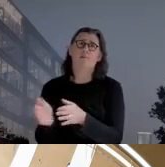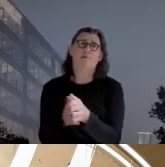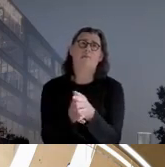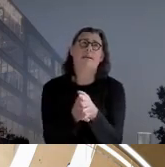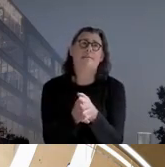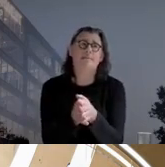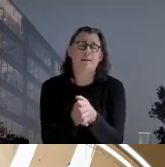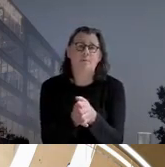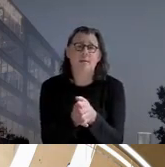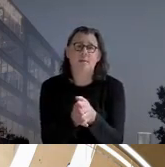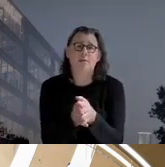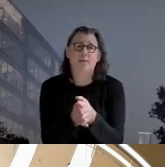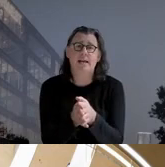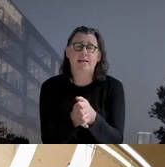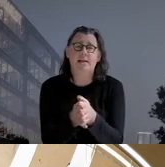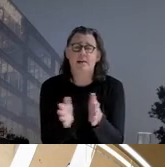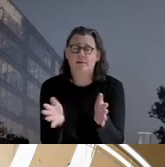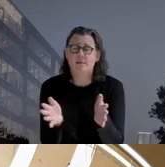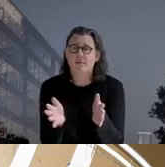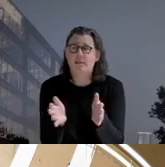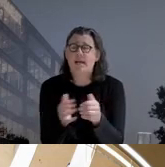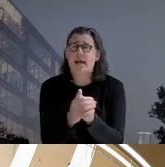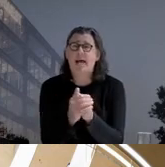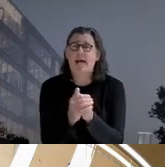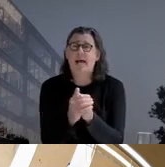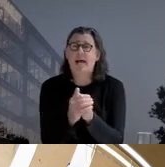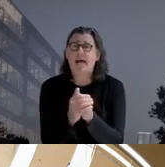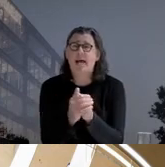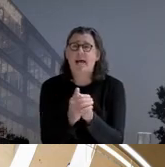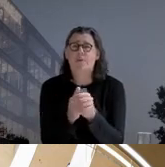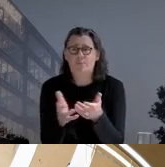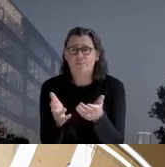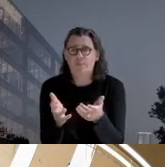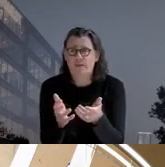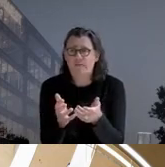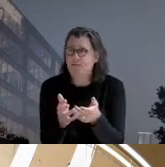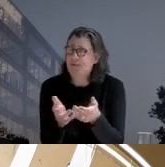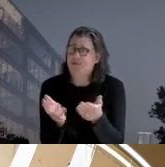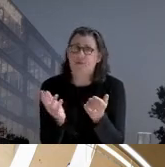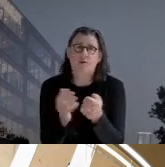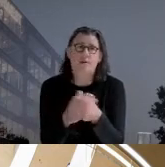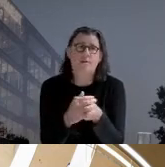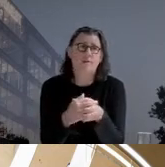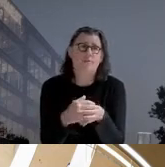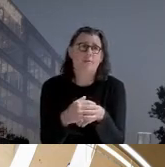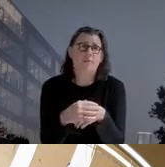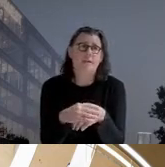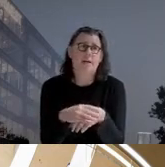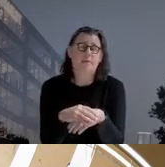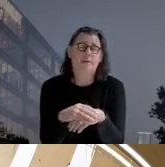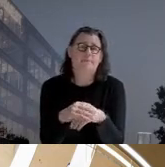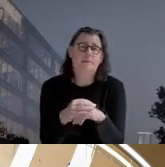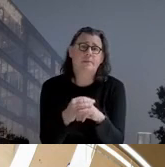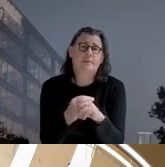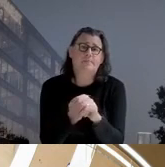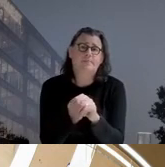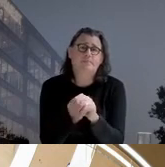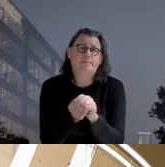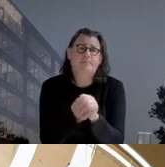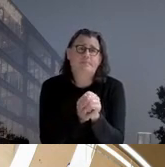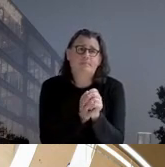the columns to reflect the same thing, you'll get an outcome. And if you've got any problems with it, give us a hoy and we'll see if we can help you.